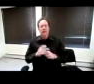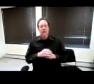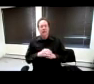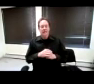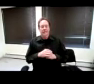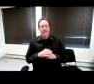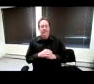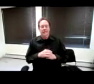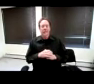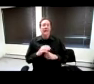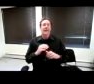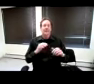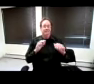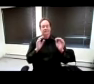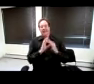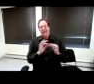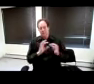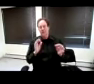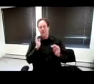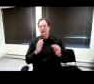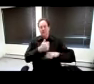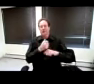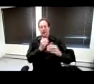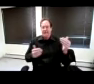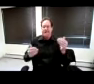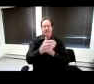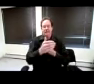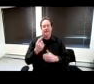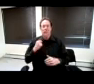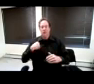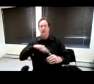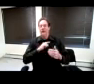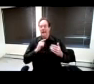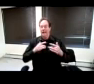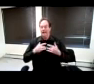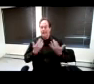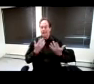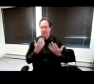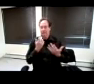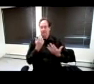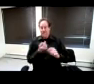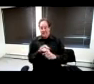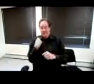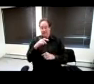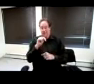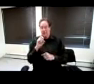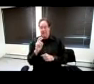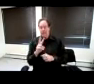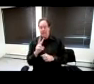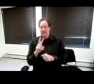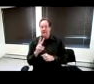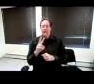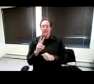Look your captioners in advance. We had events taking place in November last year, a couple of February.